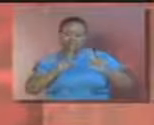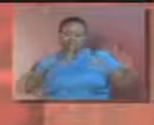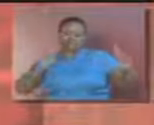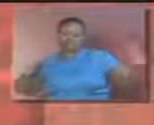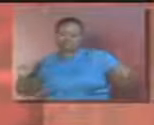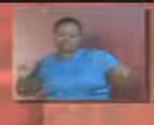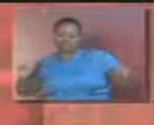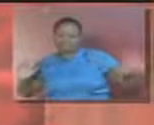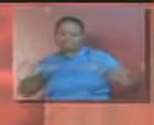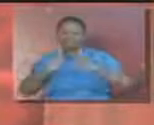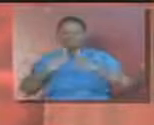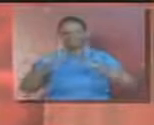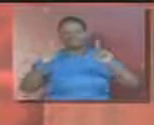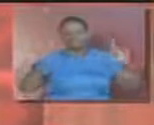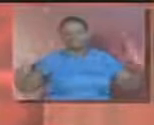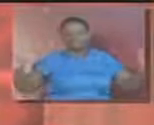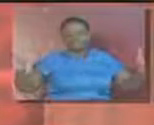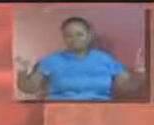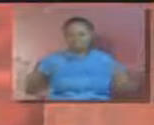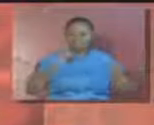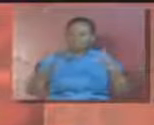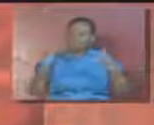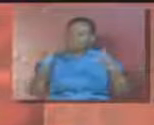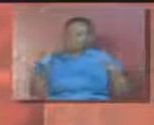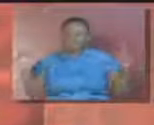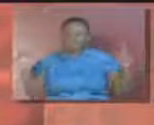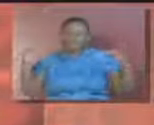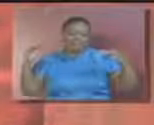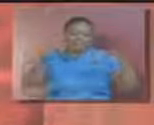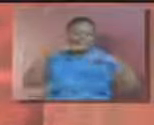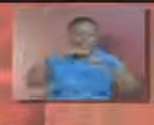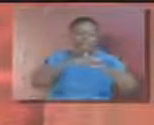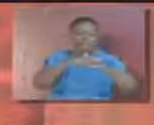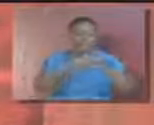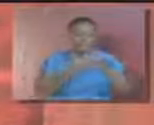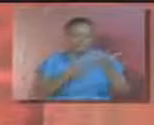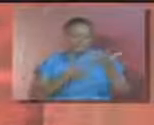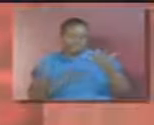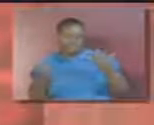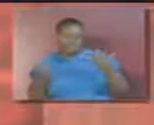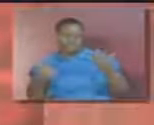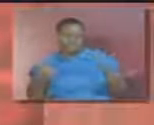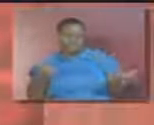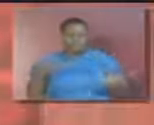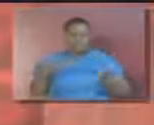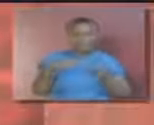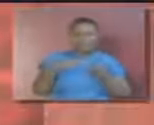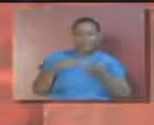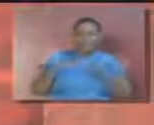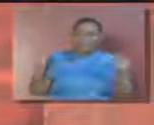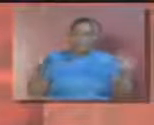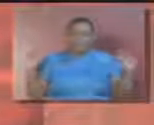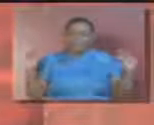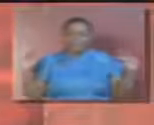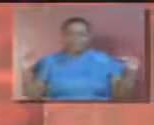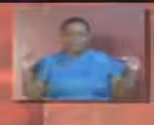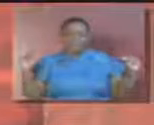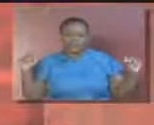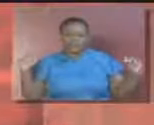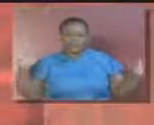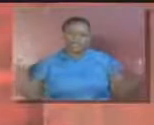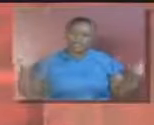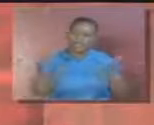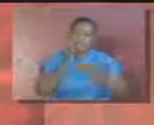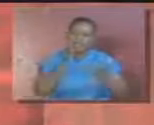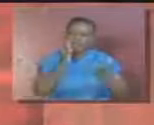be infected. And we separate them by removing the ability for them to come into contact with each other, either by asking